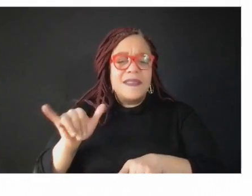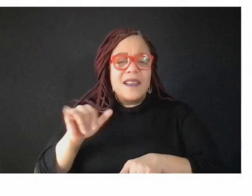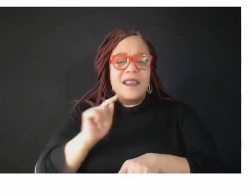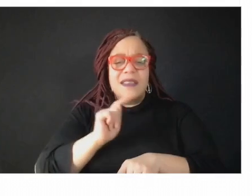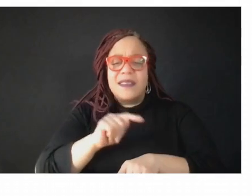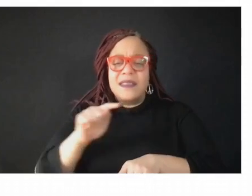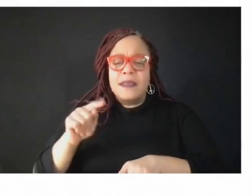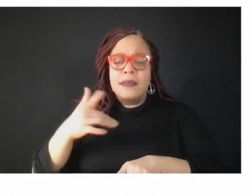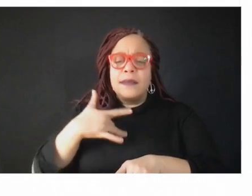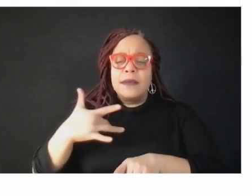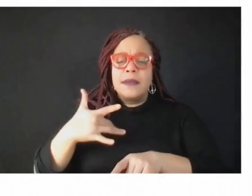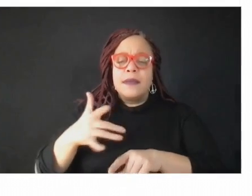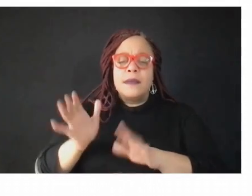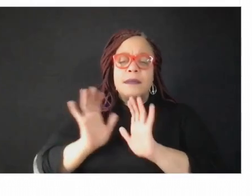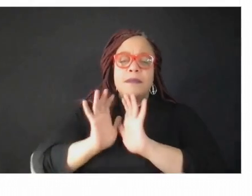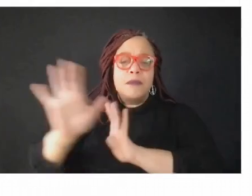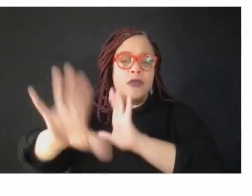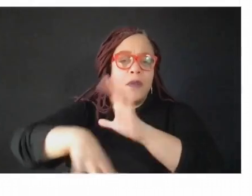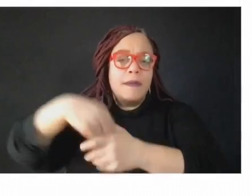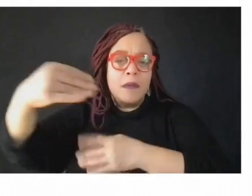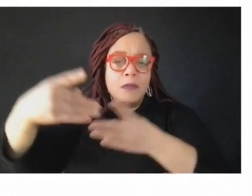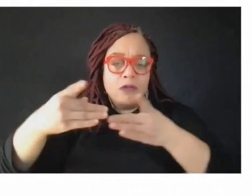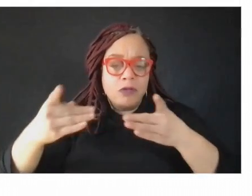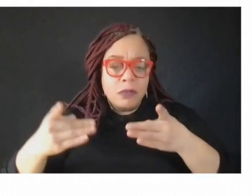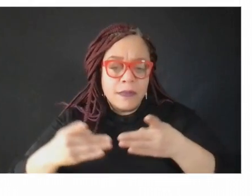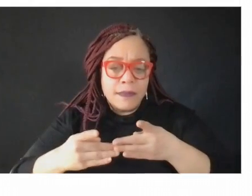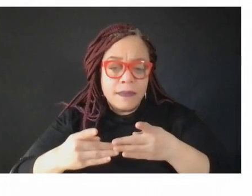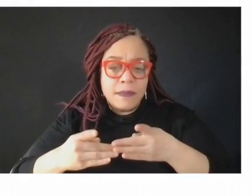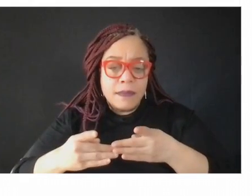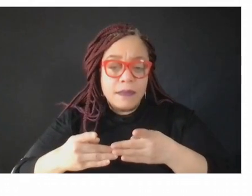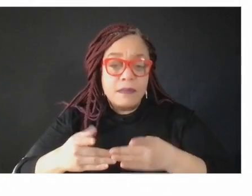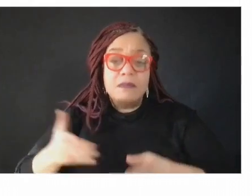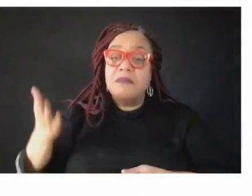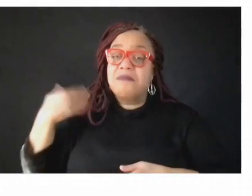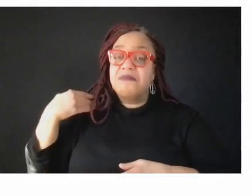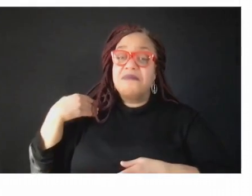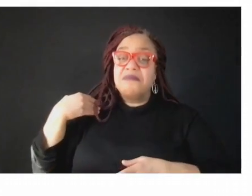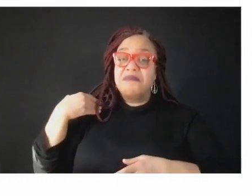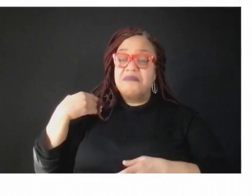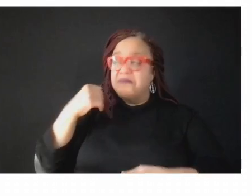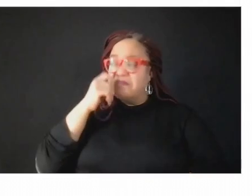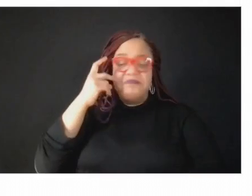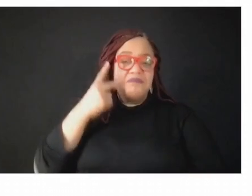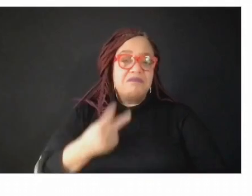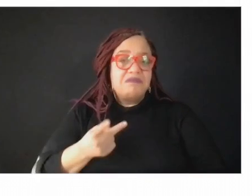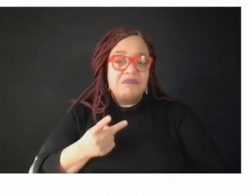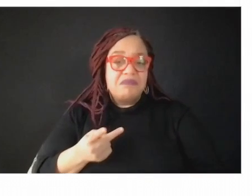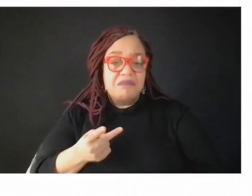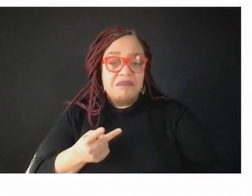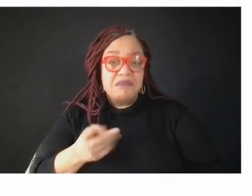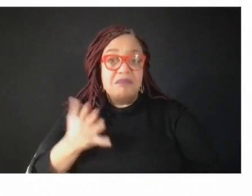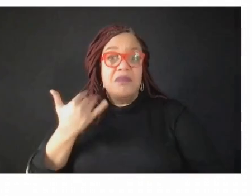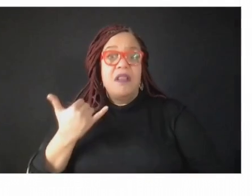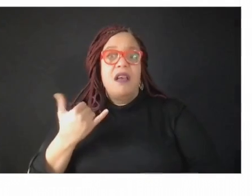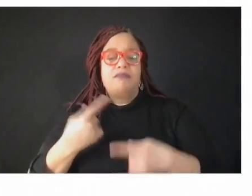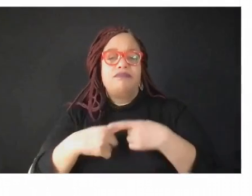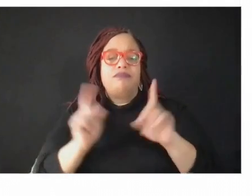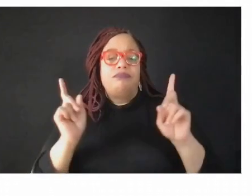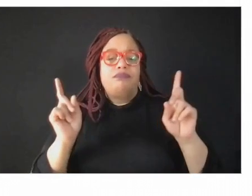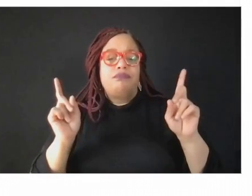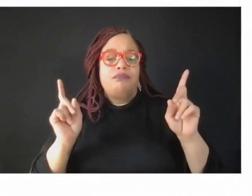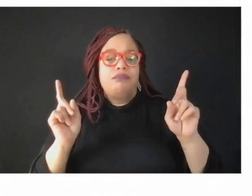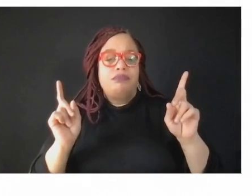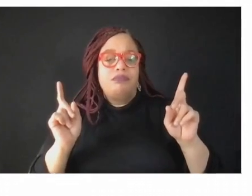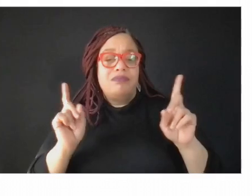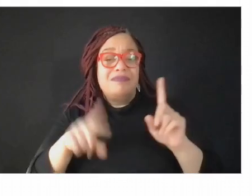different from what we've seen in the past. But we also know that trust waxes and it wanes and